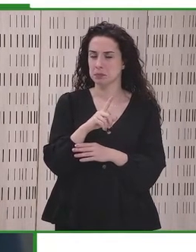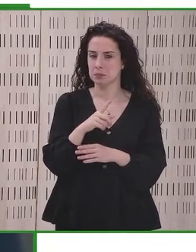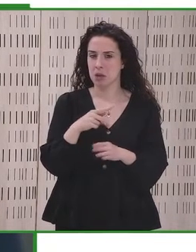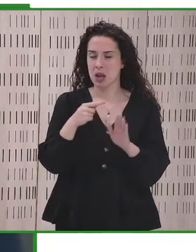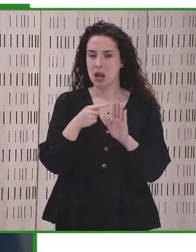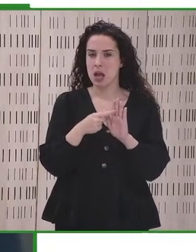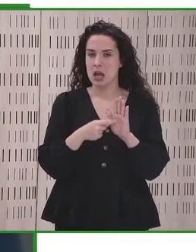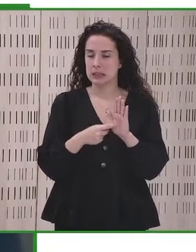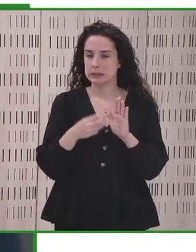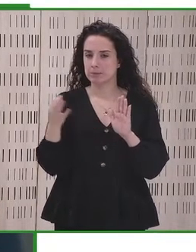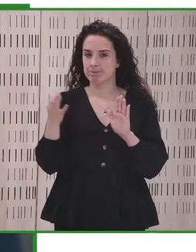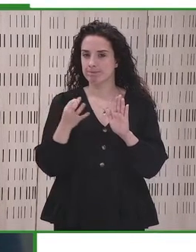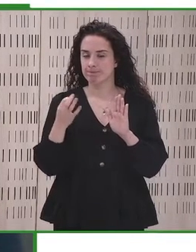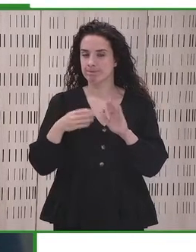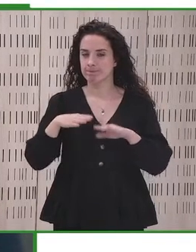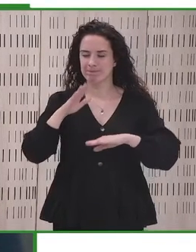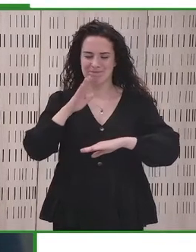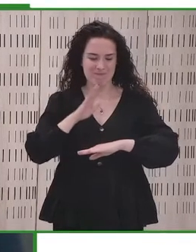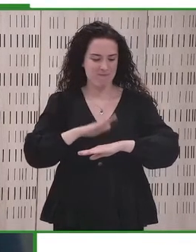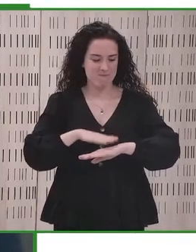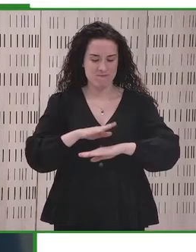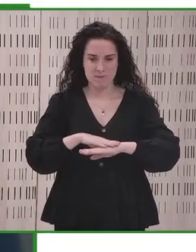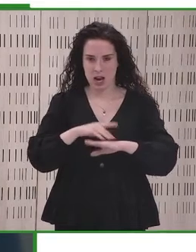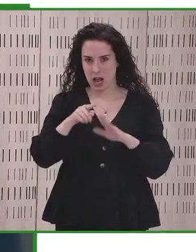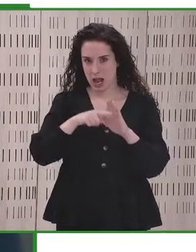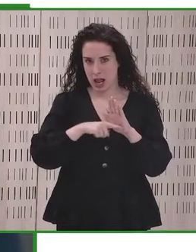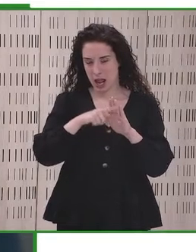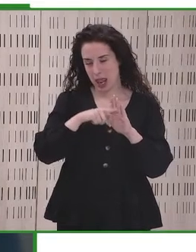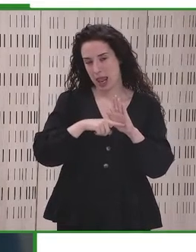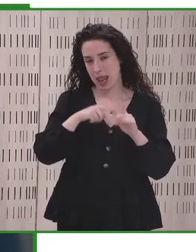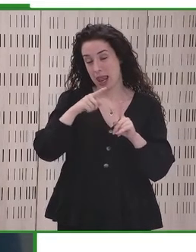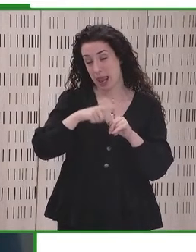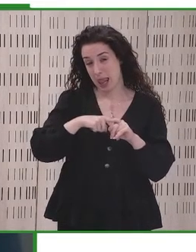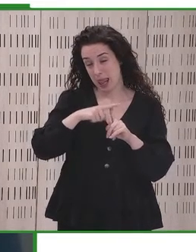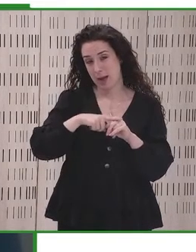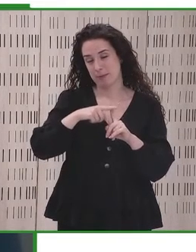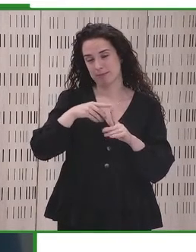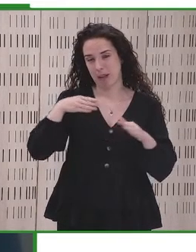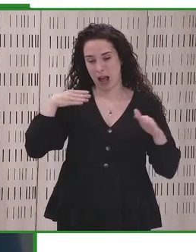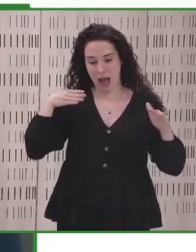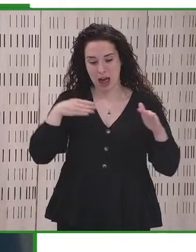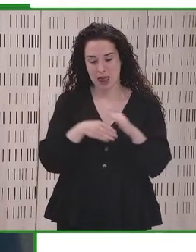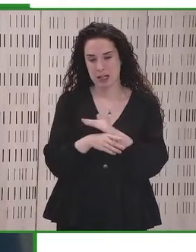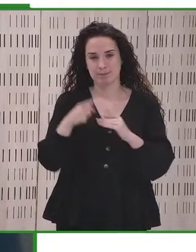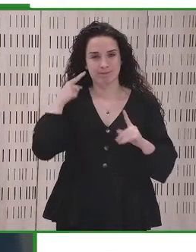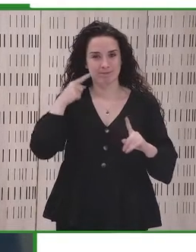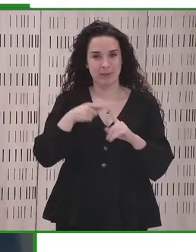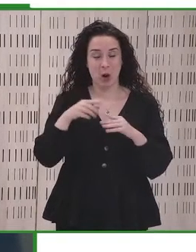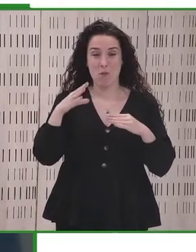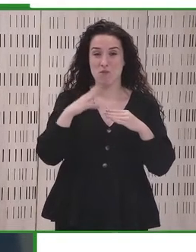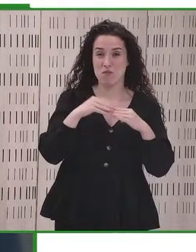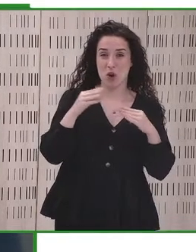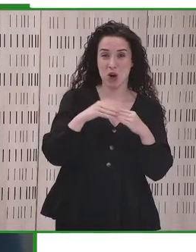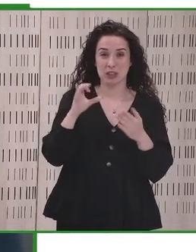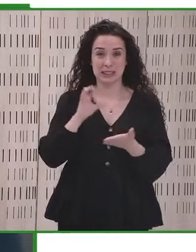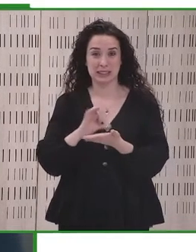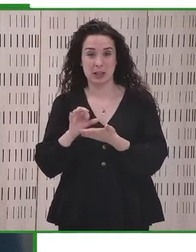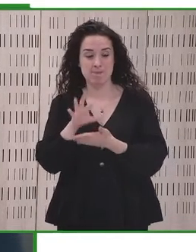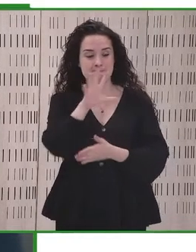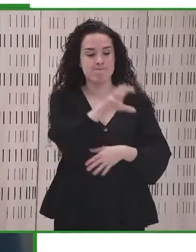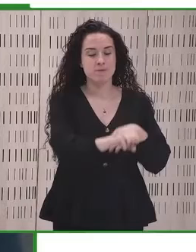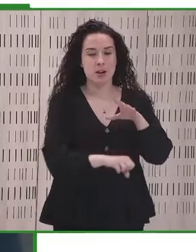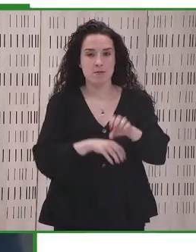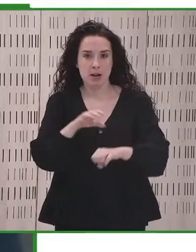The goal of all of this is to offer